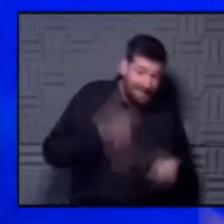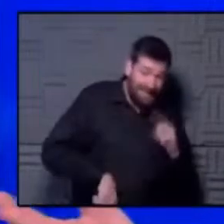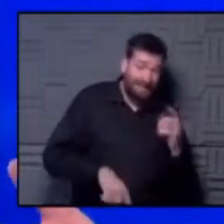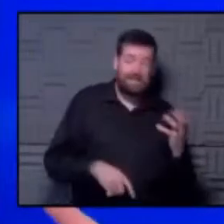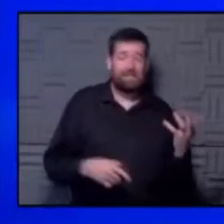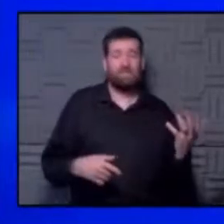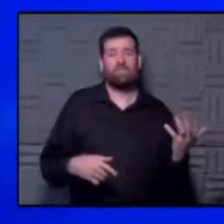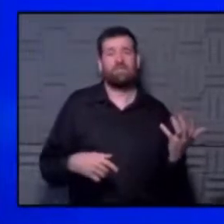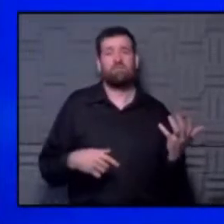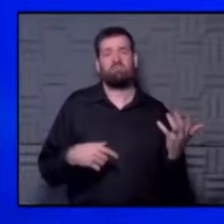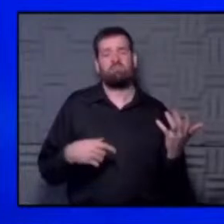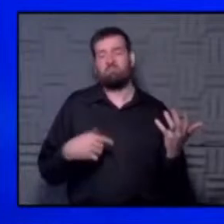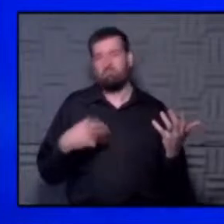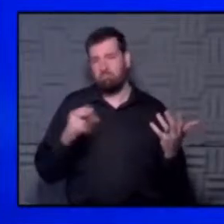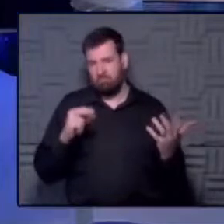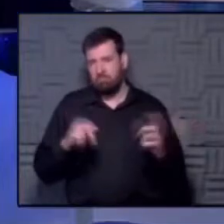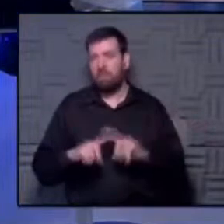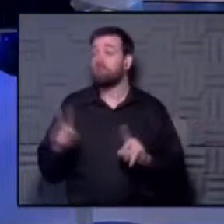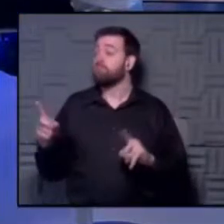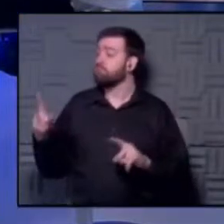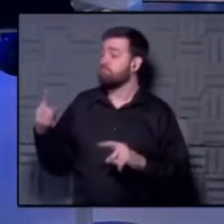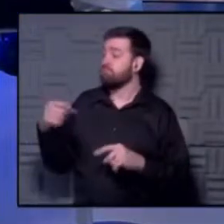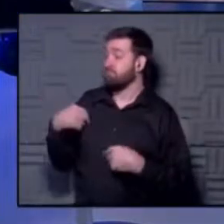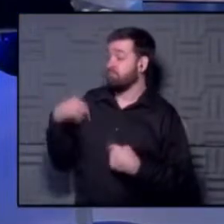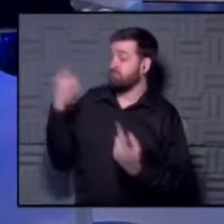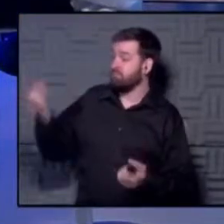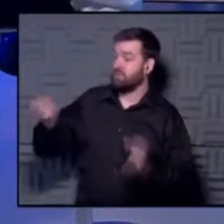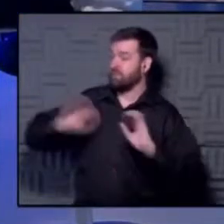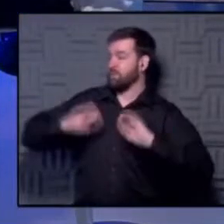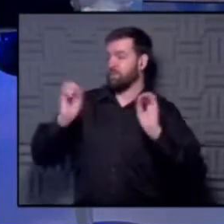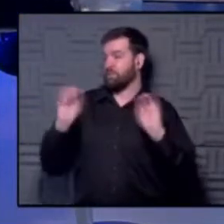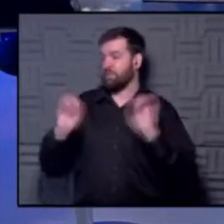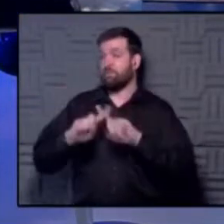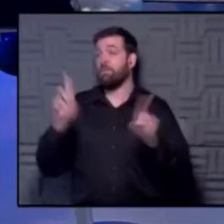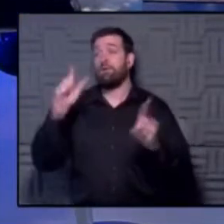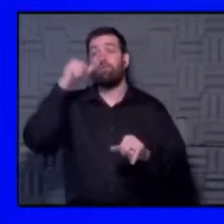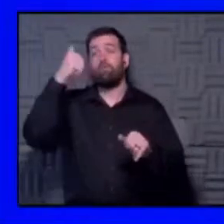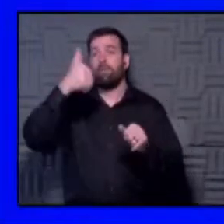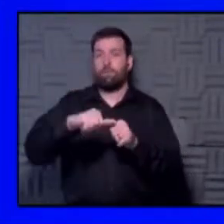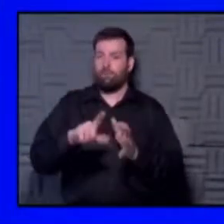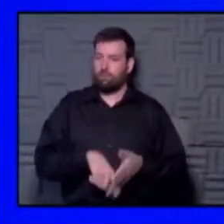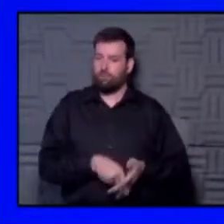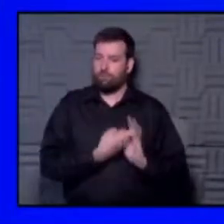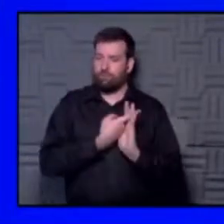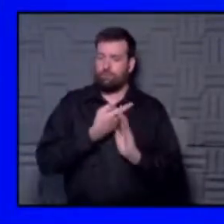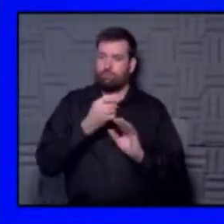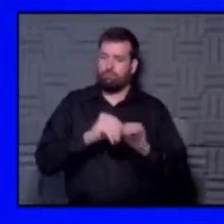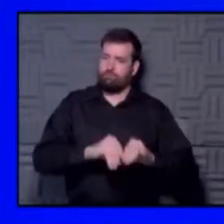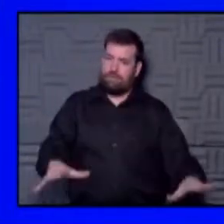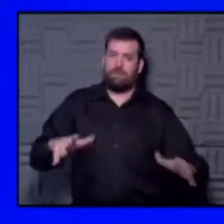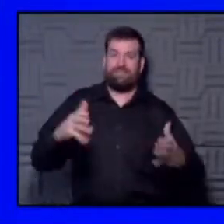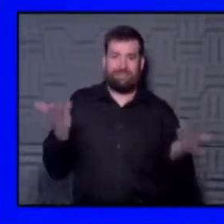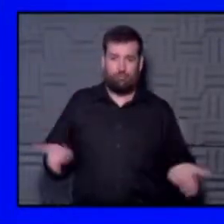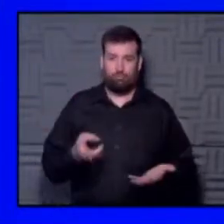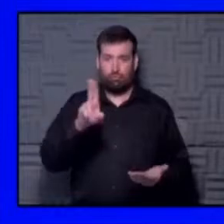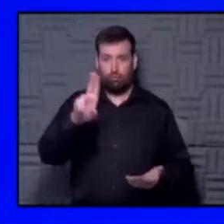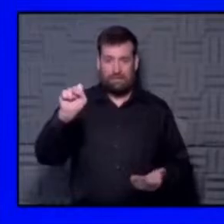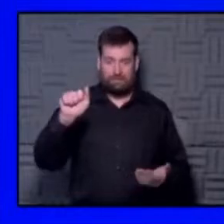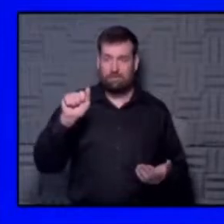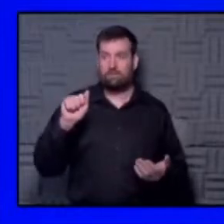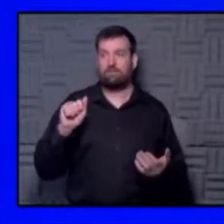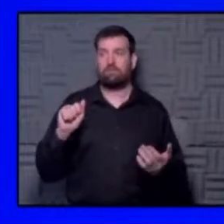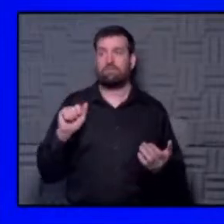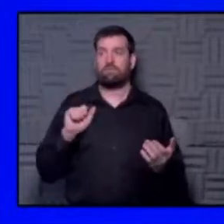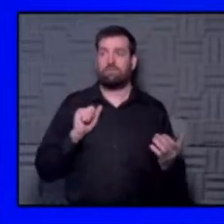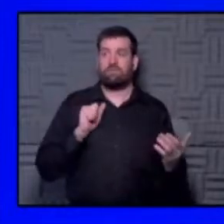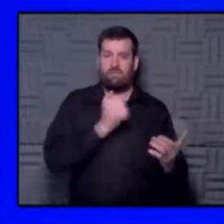it. We don't see a lot of that, though, so far. We haven't. But again, remember, at the beginning of this pandemic in the United States experience, we were kind of in the